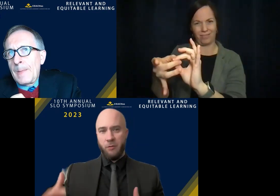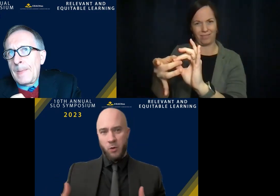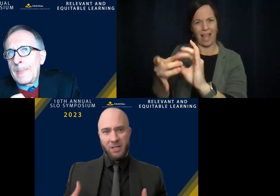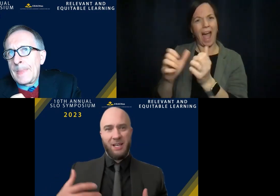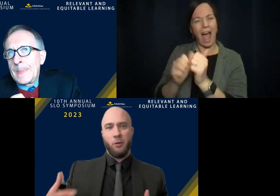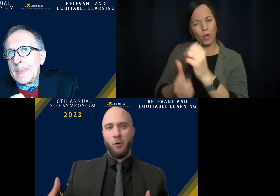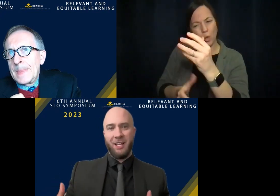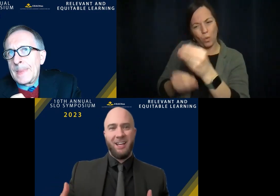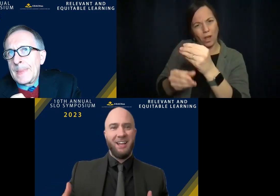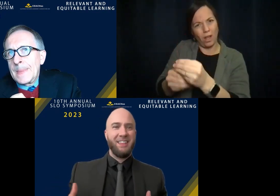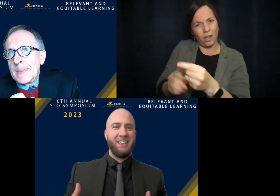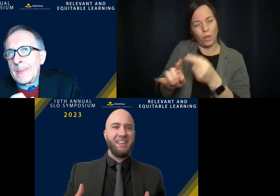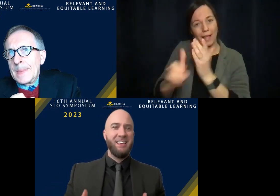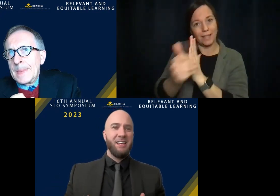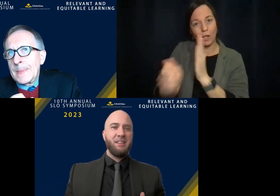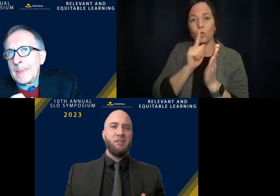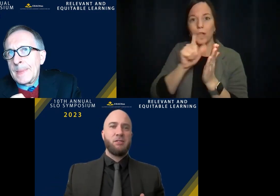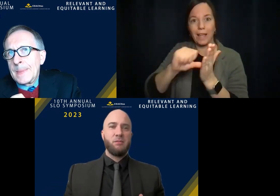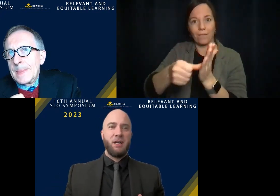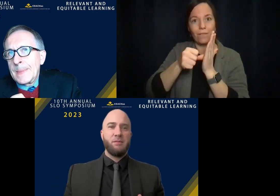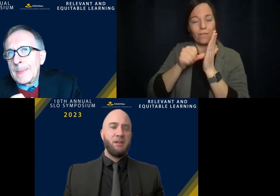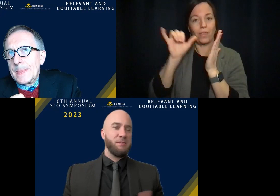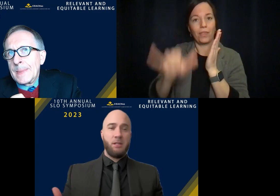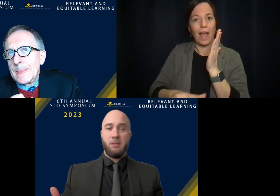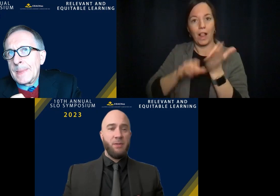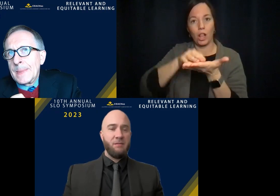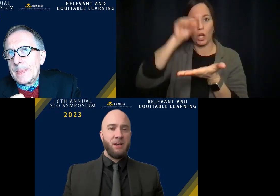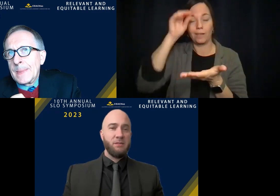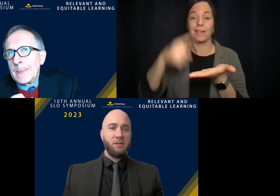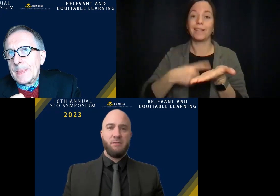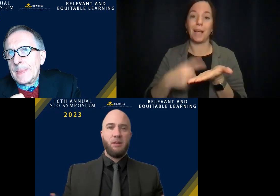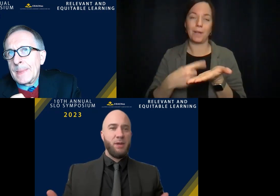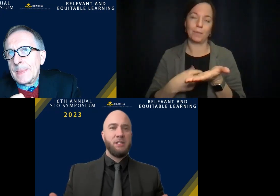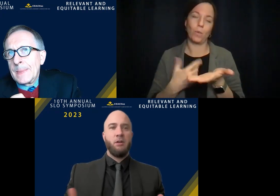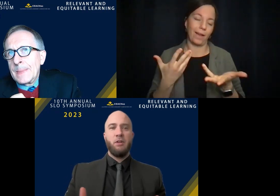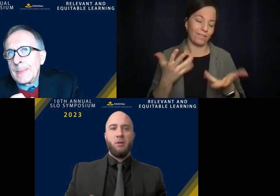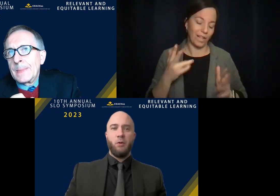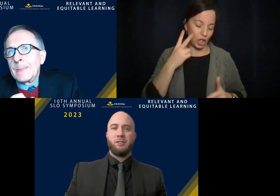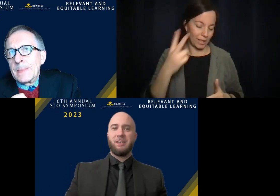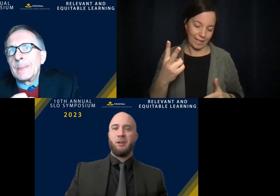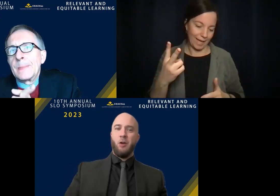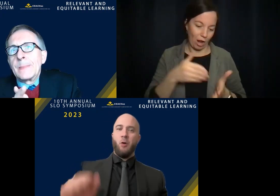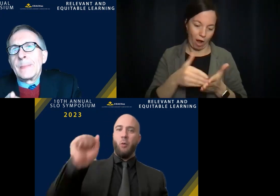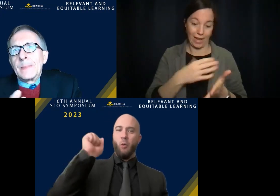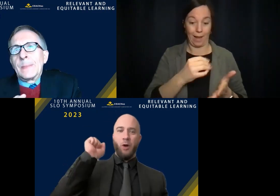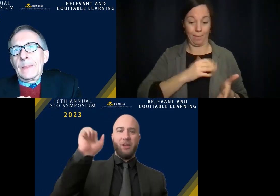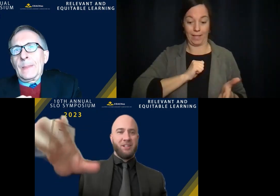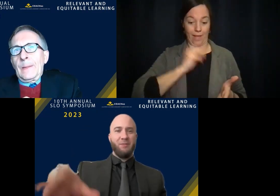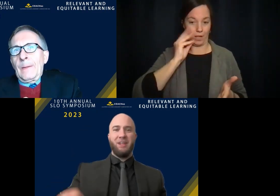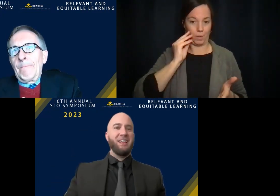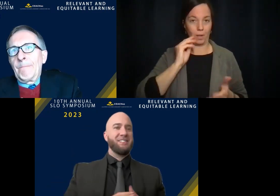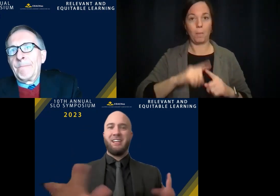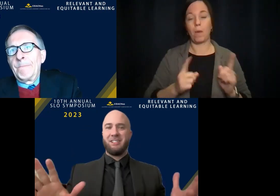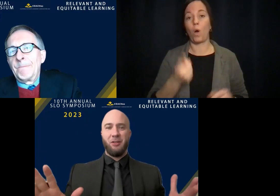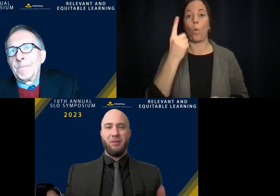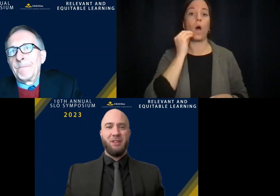and reinforcing that learning? And I think sometimes, and I've seen it many times, and I've done it myself, where it's just like one